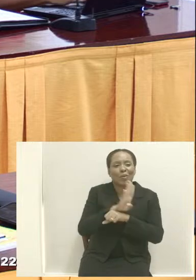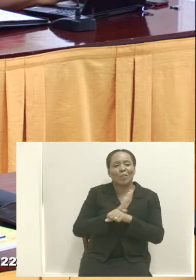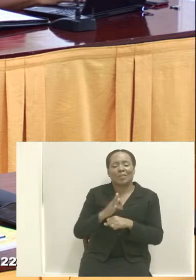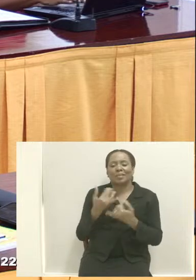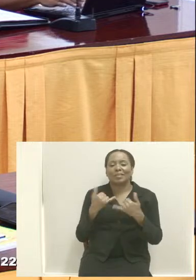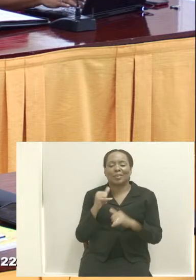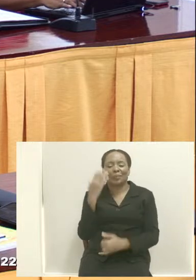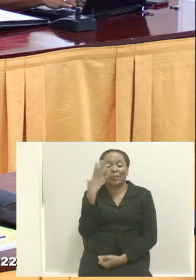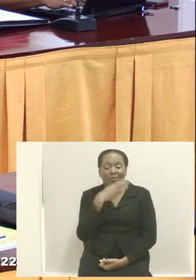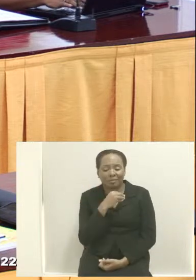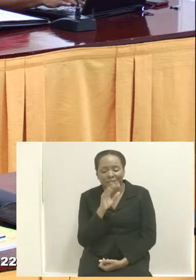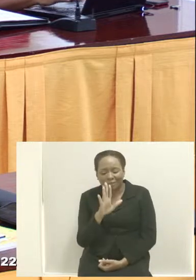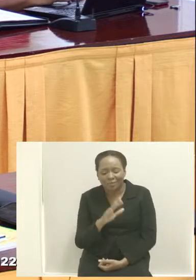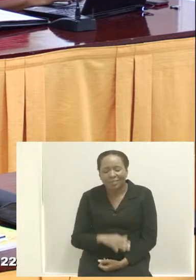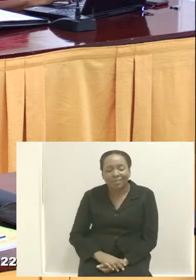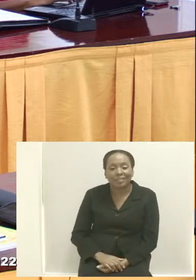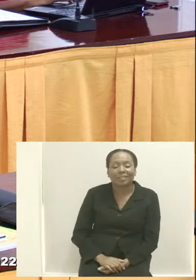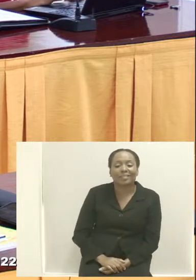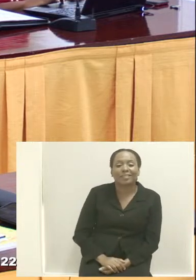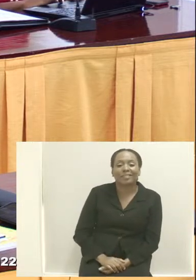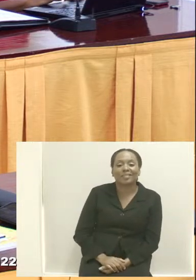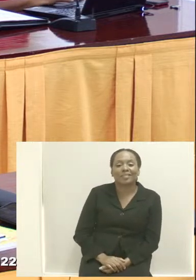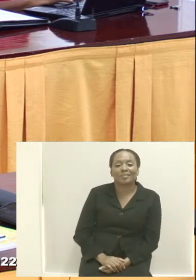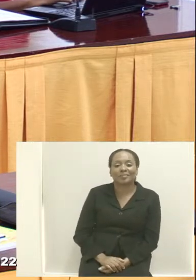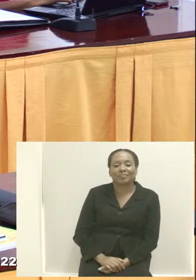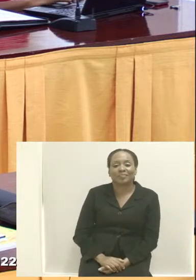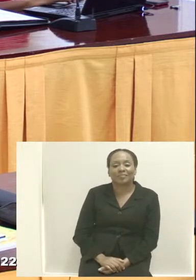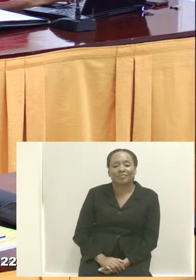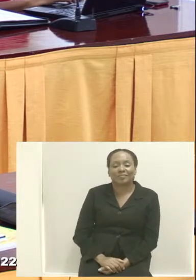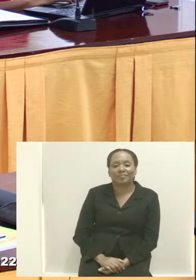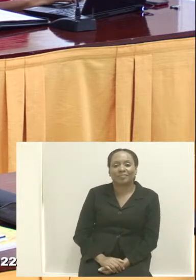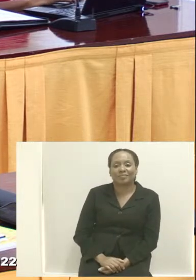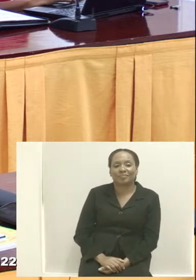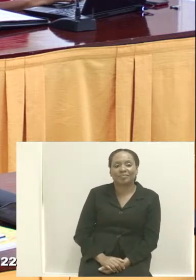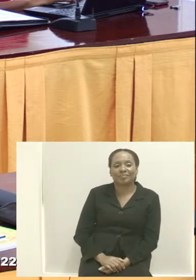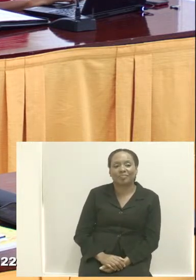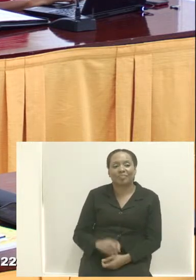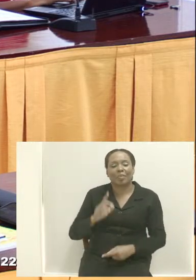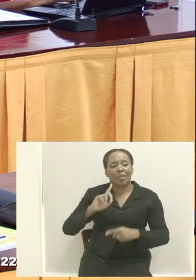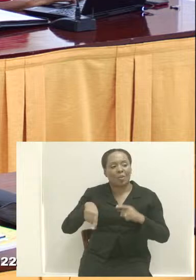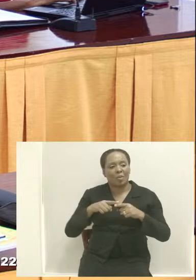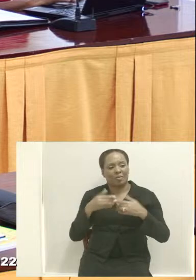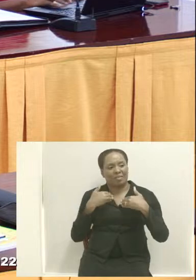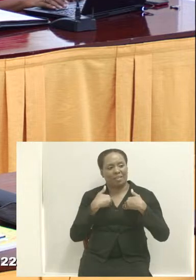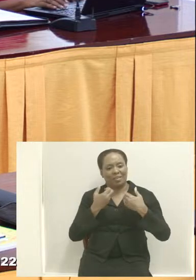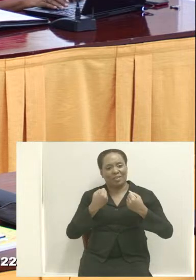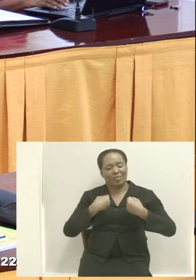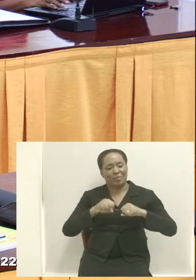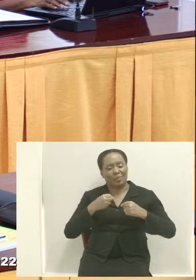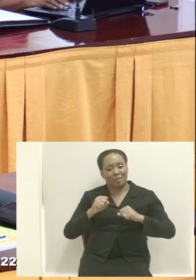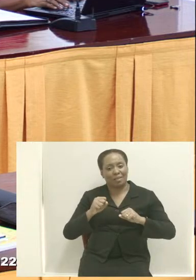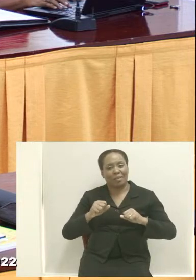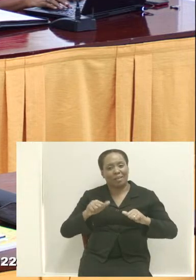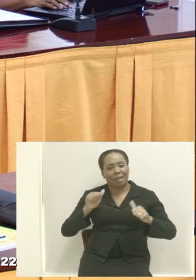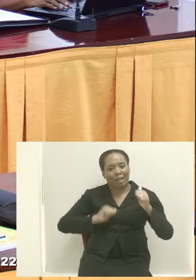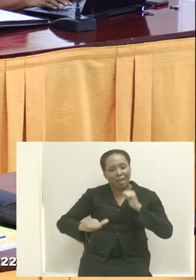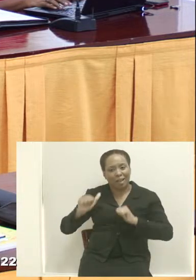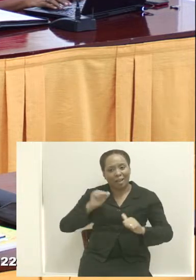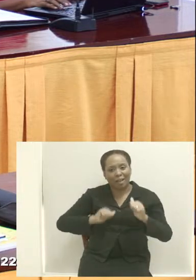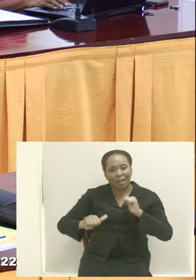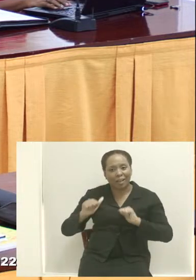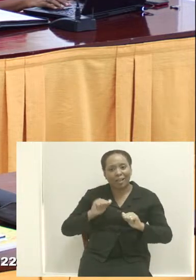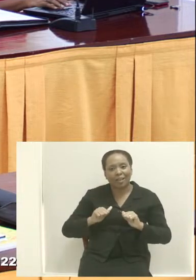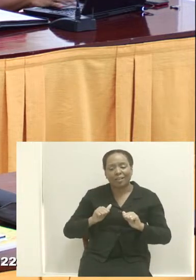that once you have had a sporting activity, it is very often every sporting activity you find to do on land, you do on the